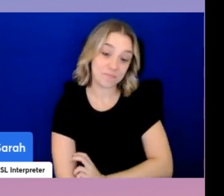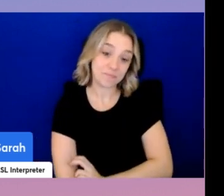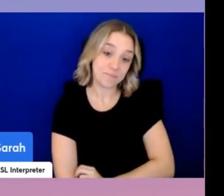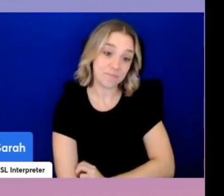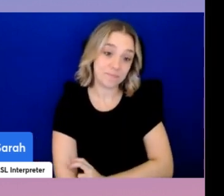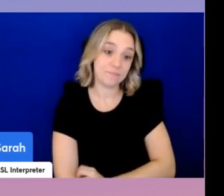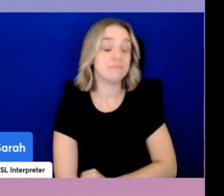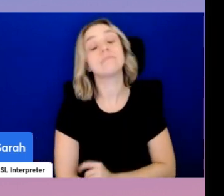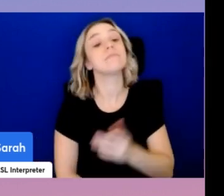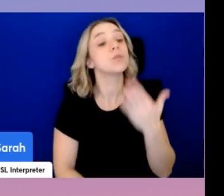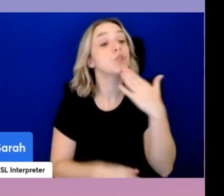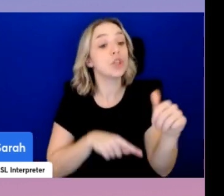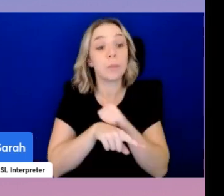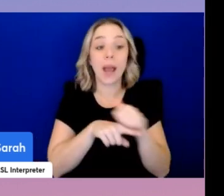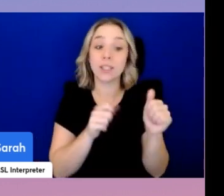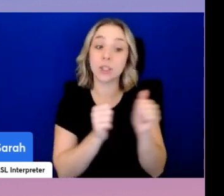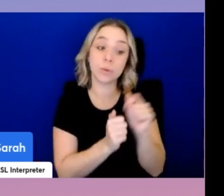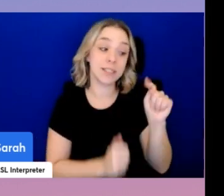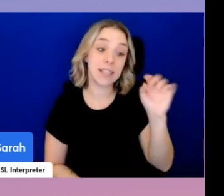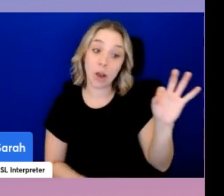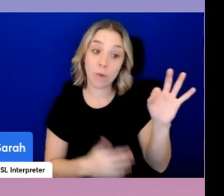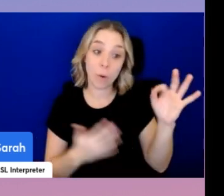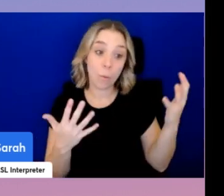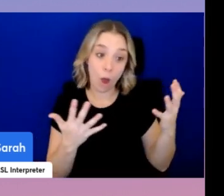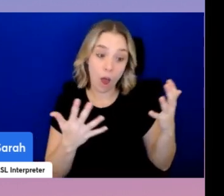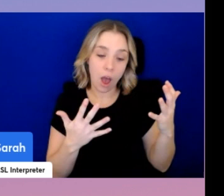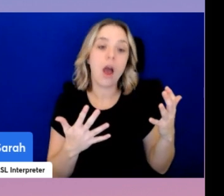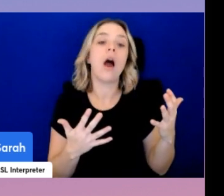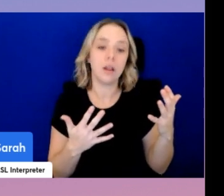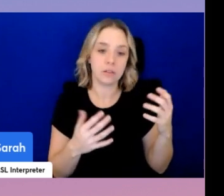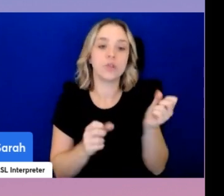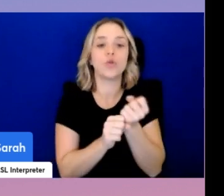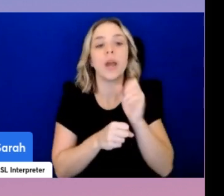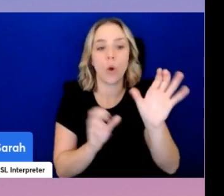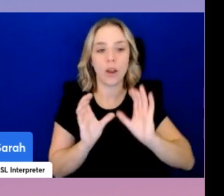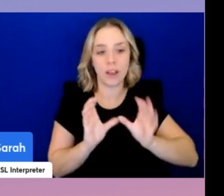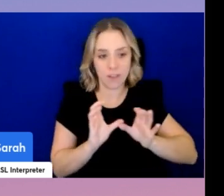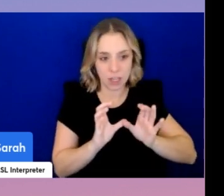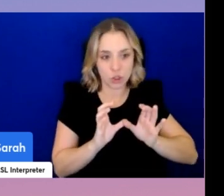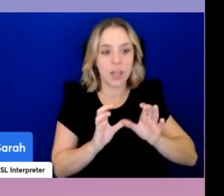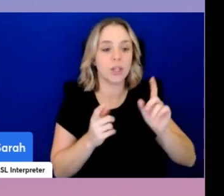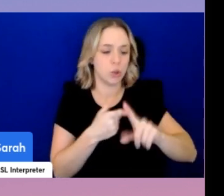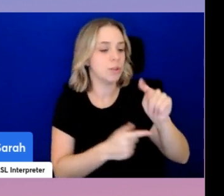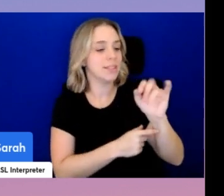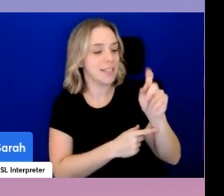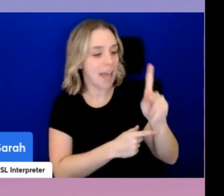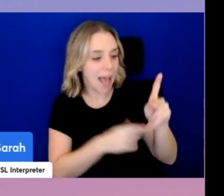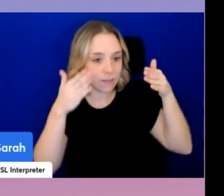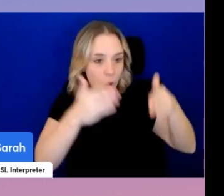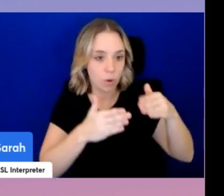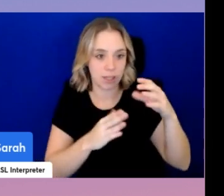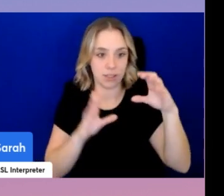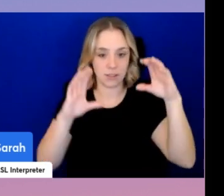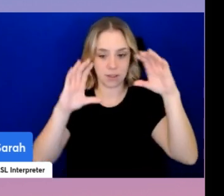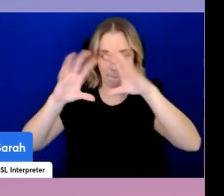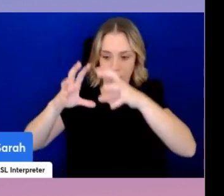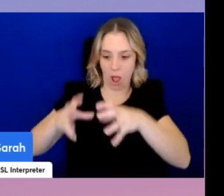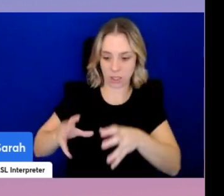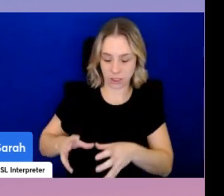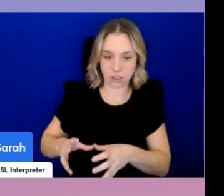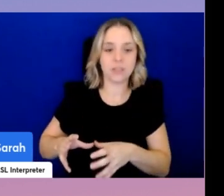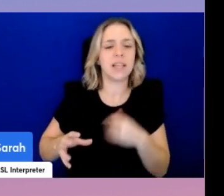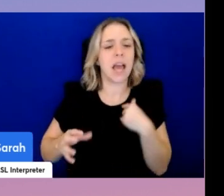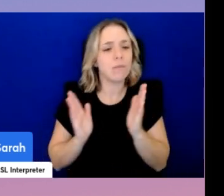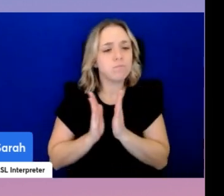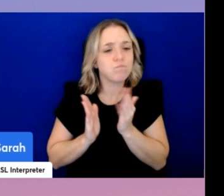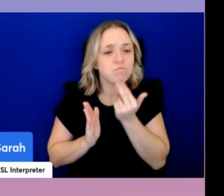A good practice with Terraform is to break your configuration into task-focused blocks, which contain a small group of components that are